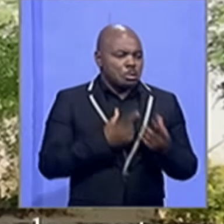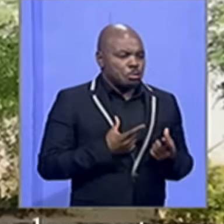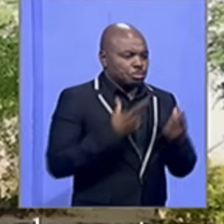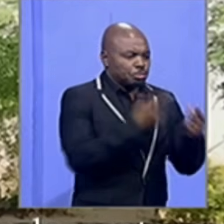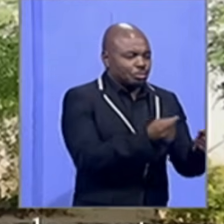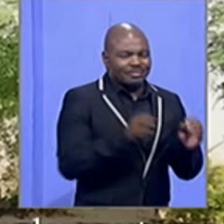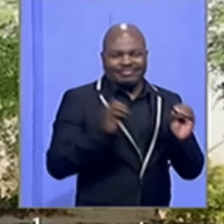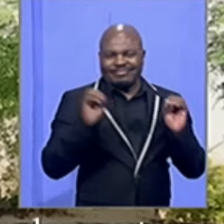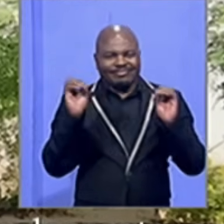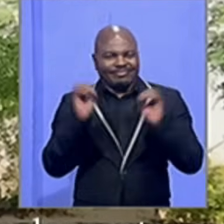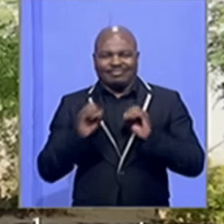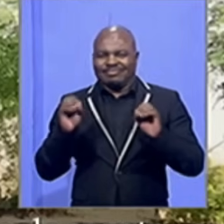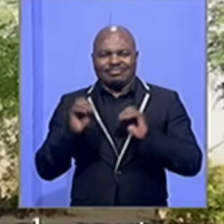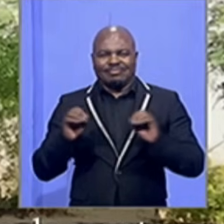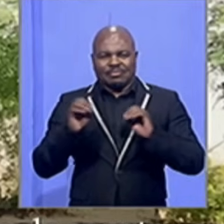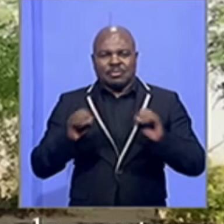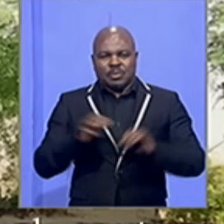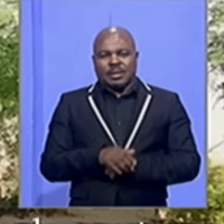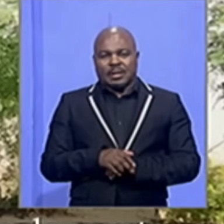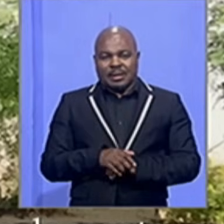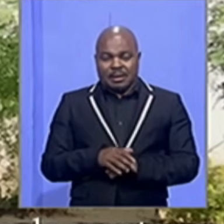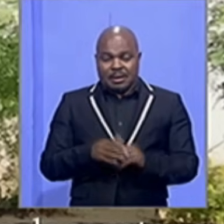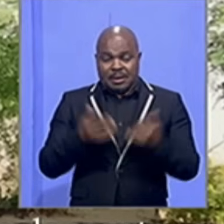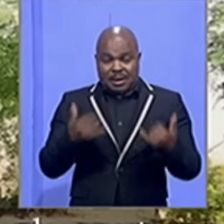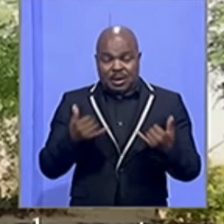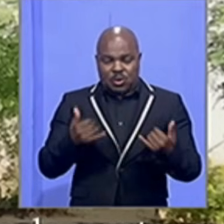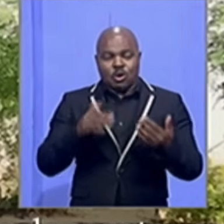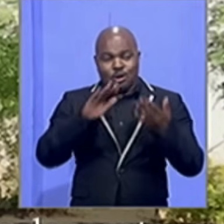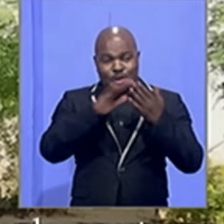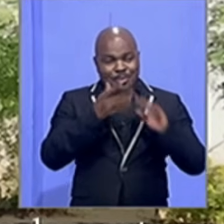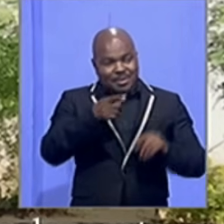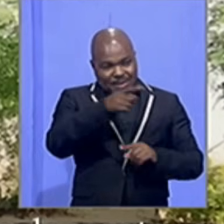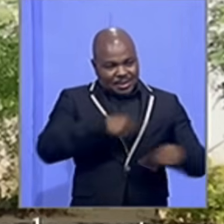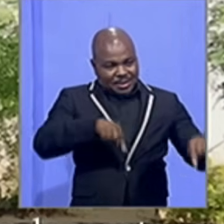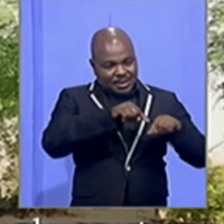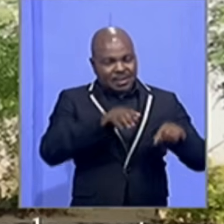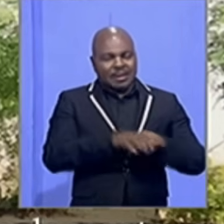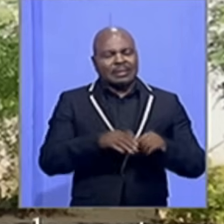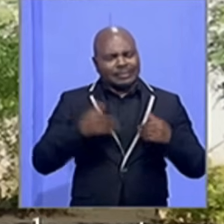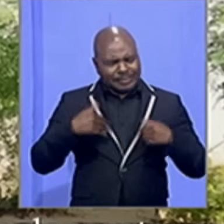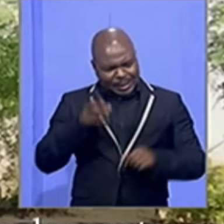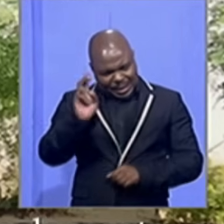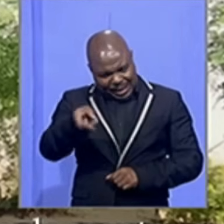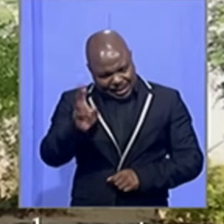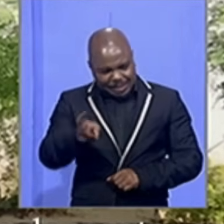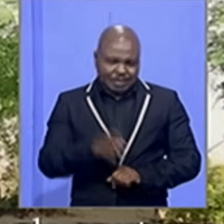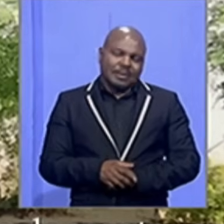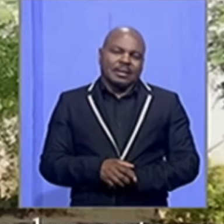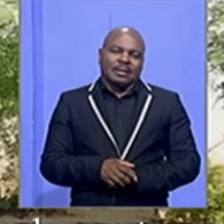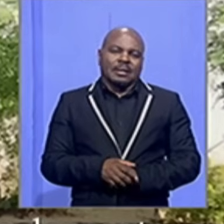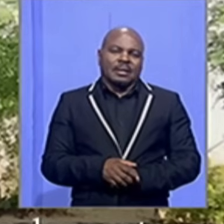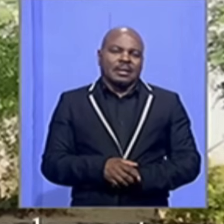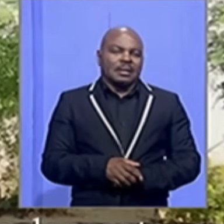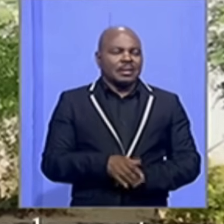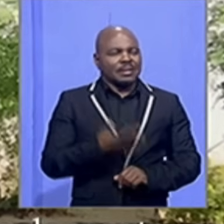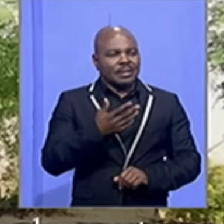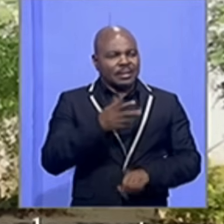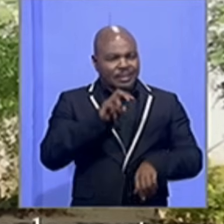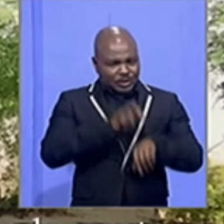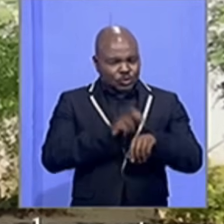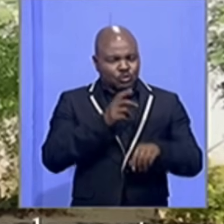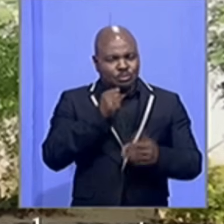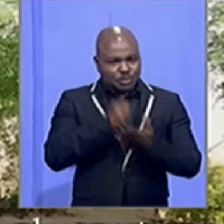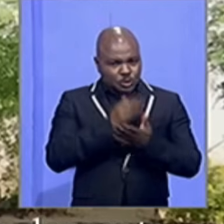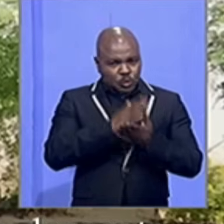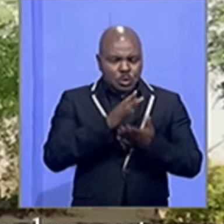tshepisitse badudi ba borena so ke nako ya gore badudi ba borena ba thome fase ba itseba ga botse ba di nyaka position ba itseba ga